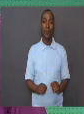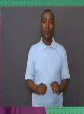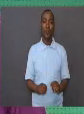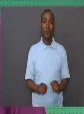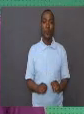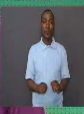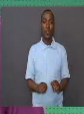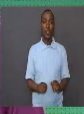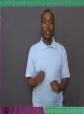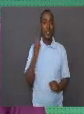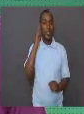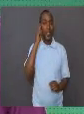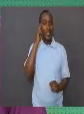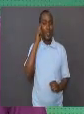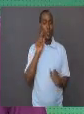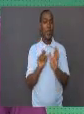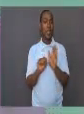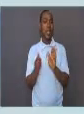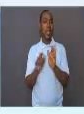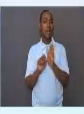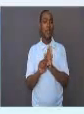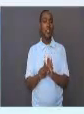Let us think of an example.